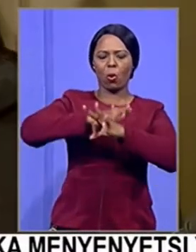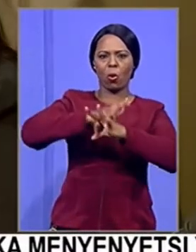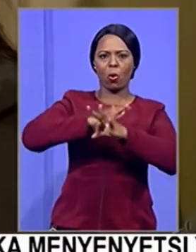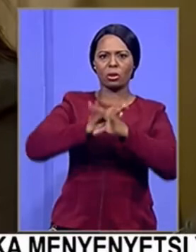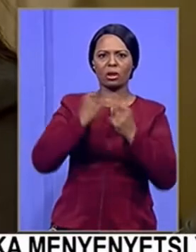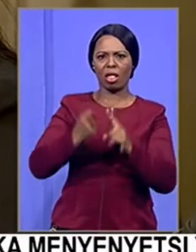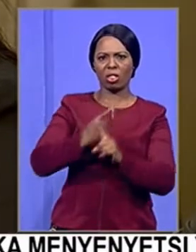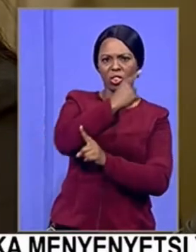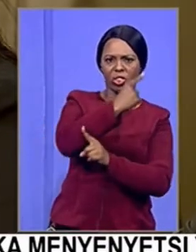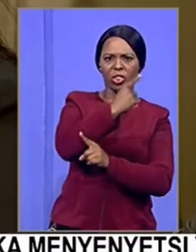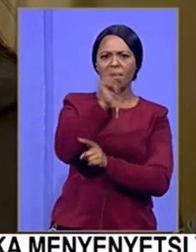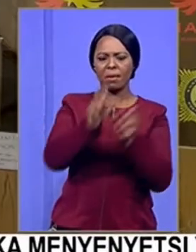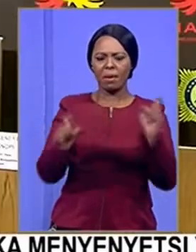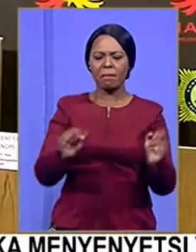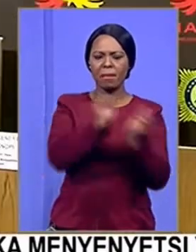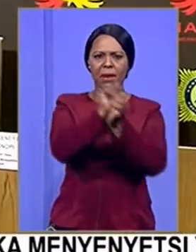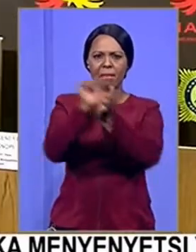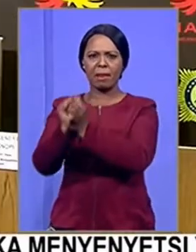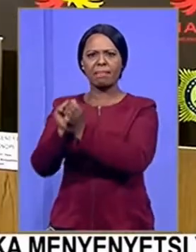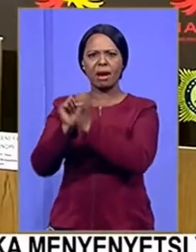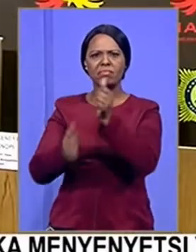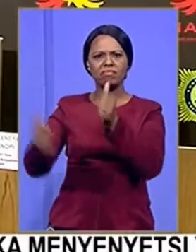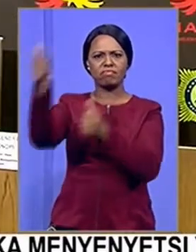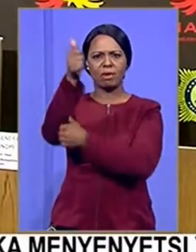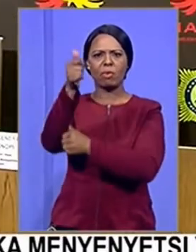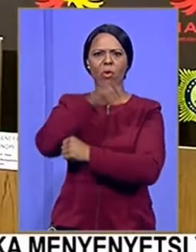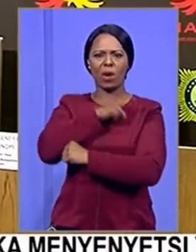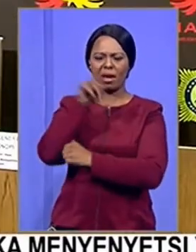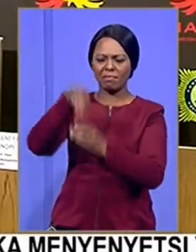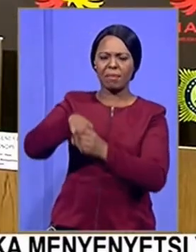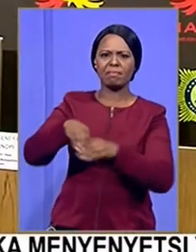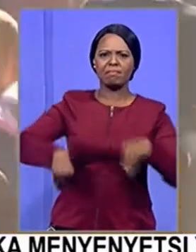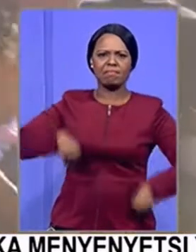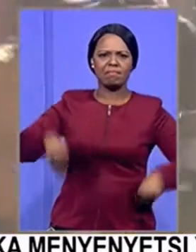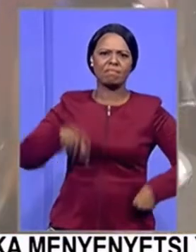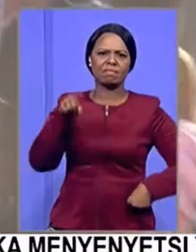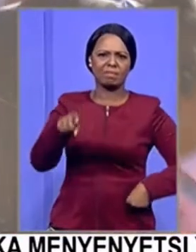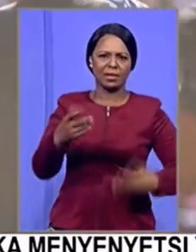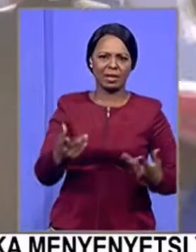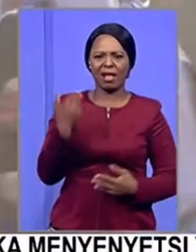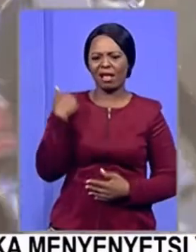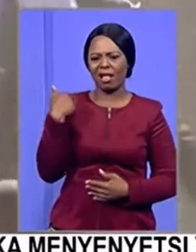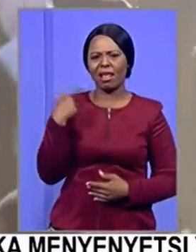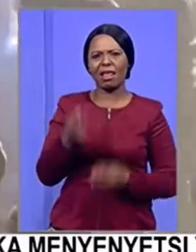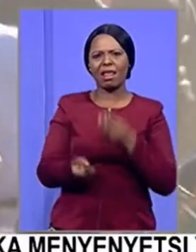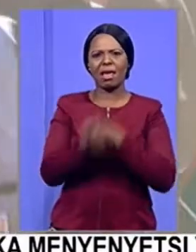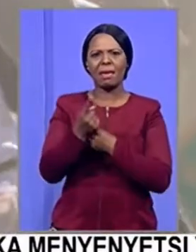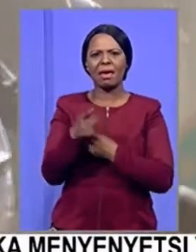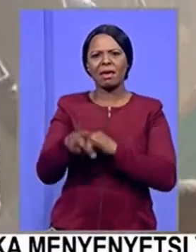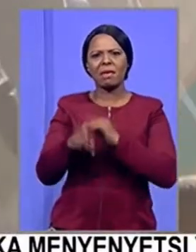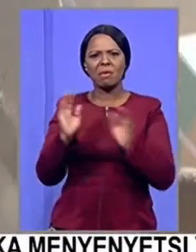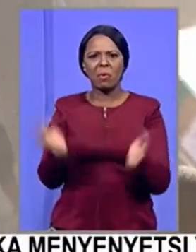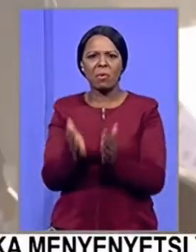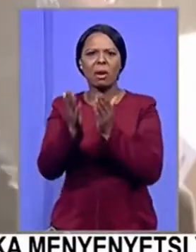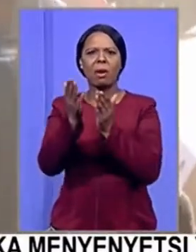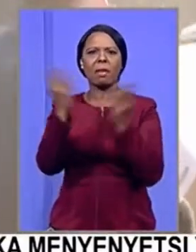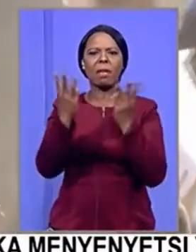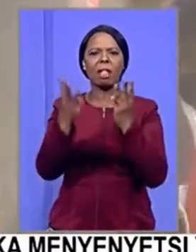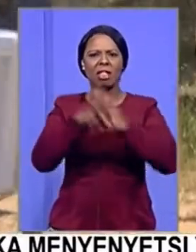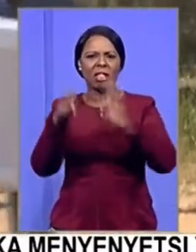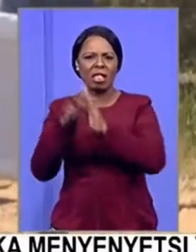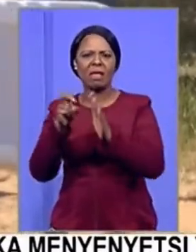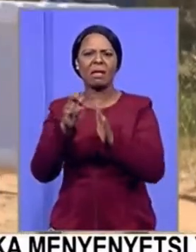iphapanyetsa ho tshwara batho ba maemong a hodimo ba bilelwang ka ho hlohleletsa merusu ya kgwedi ya Phupjane 2021. O re o fihla ha